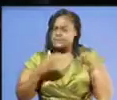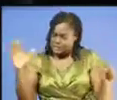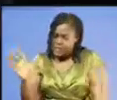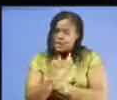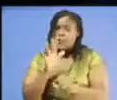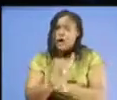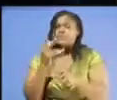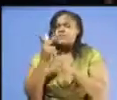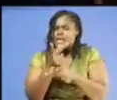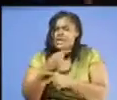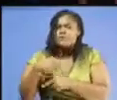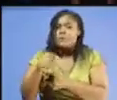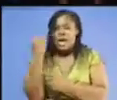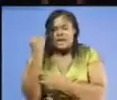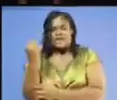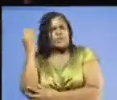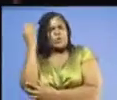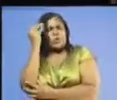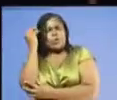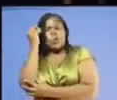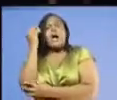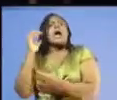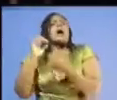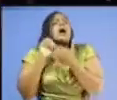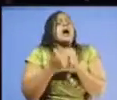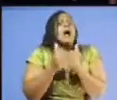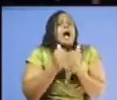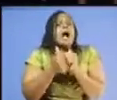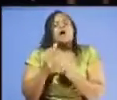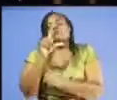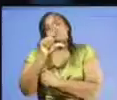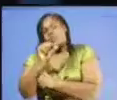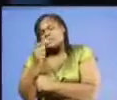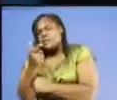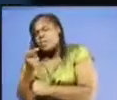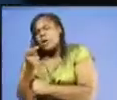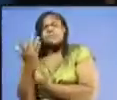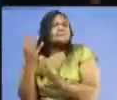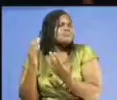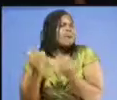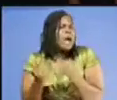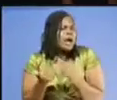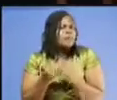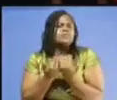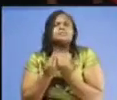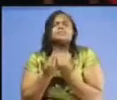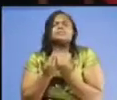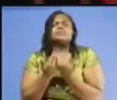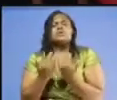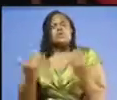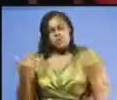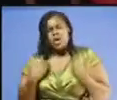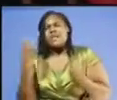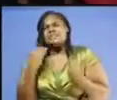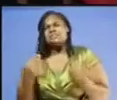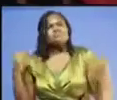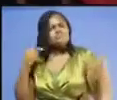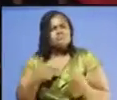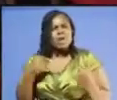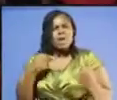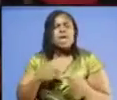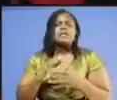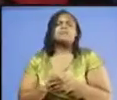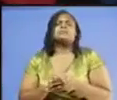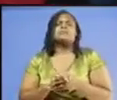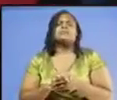you. If you're wondering how you're going to go through 2021, you've got pains. Maybe they